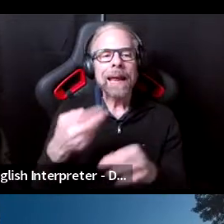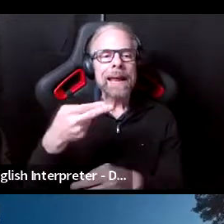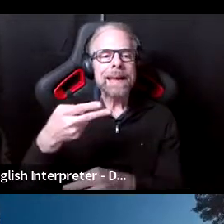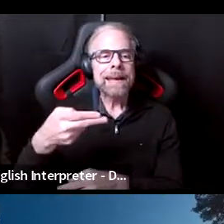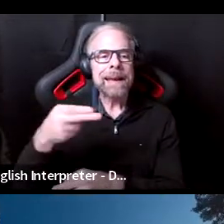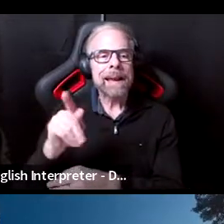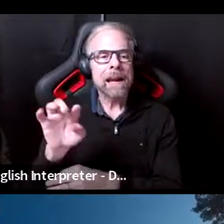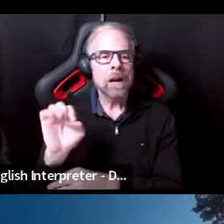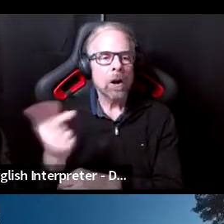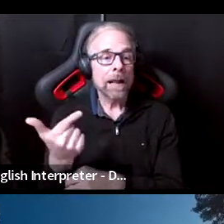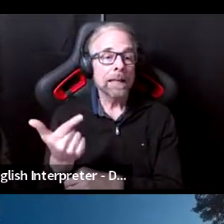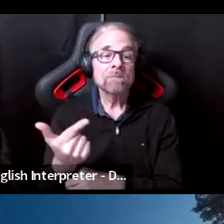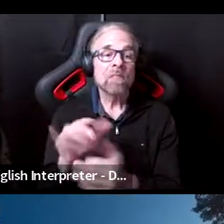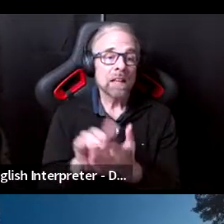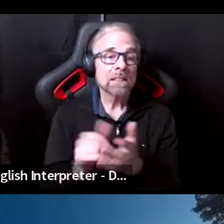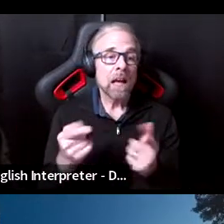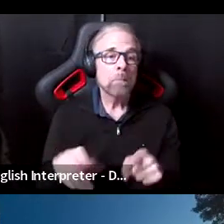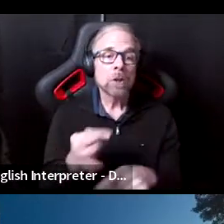estate professionals.